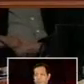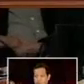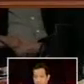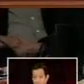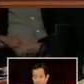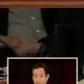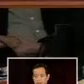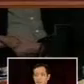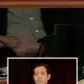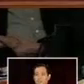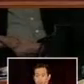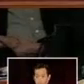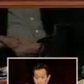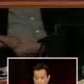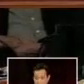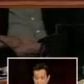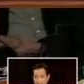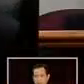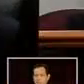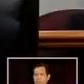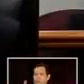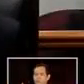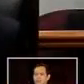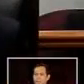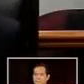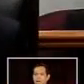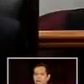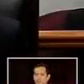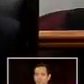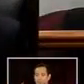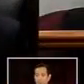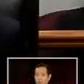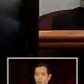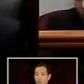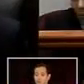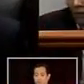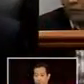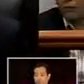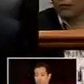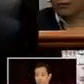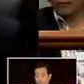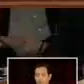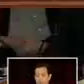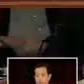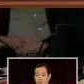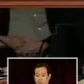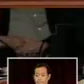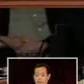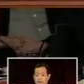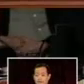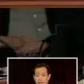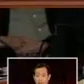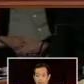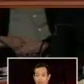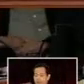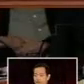proceeding. Meaning, if one of your bank officials go to the prosecution and says, eto yung bank accounts niya, they will not be